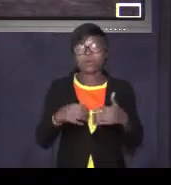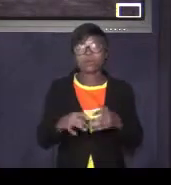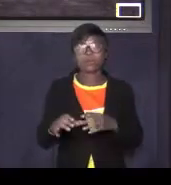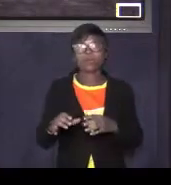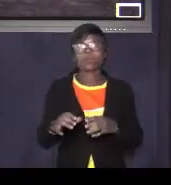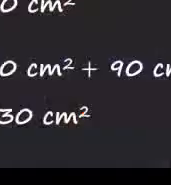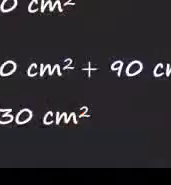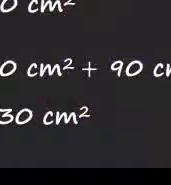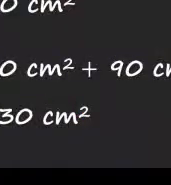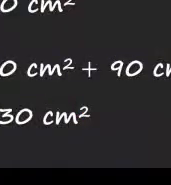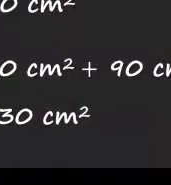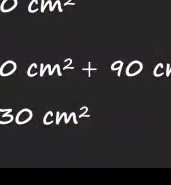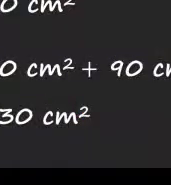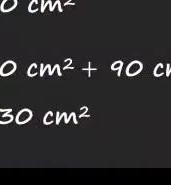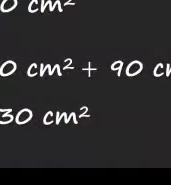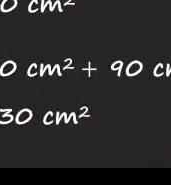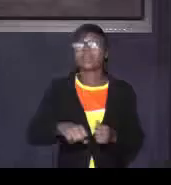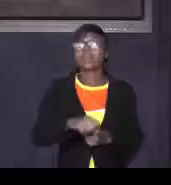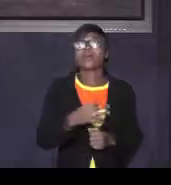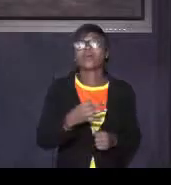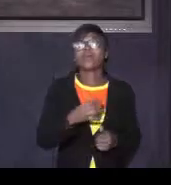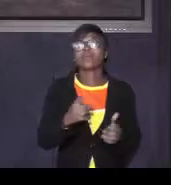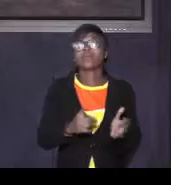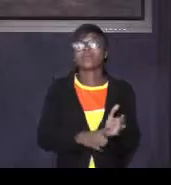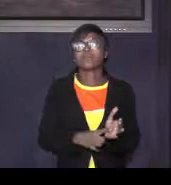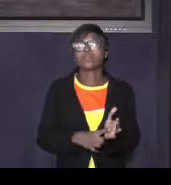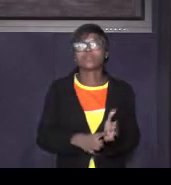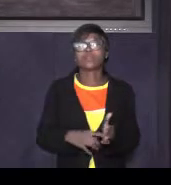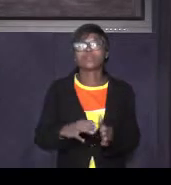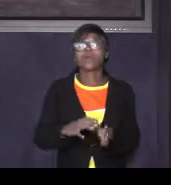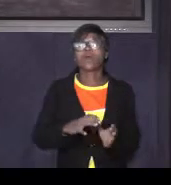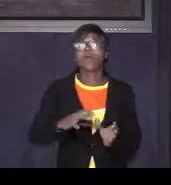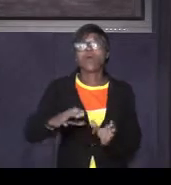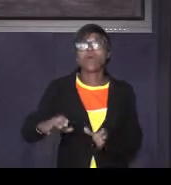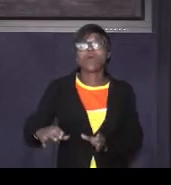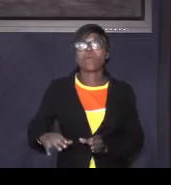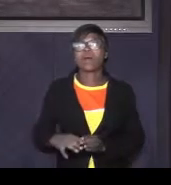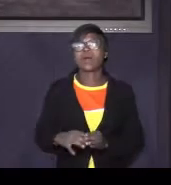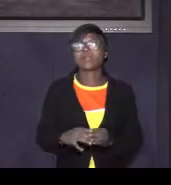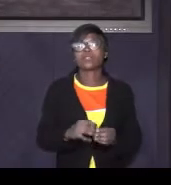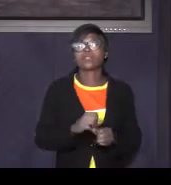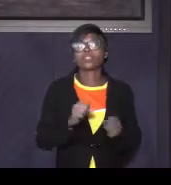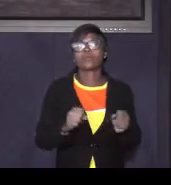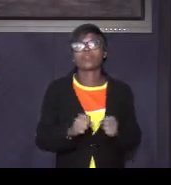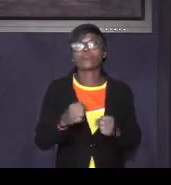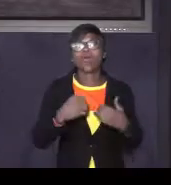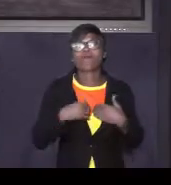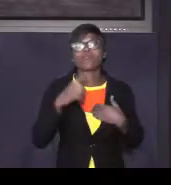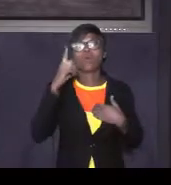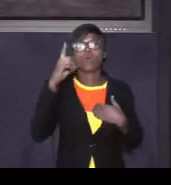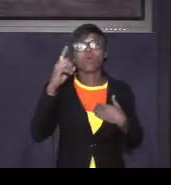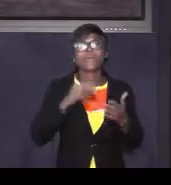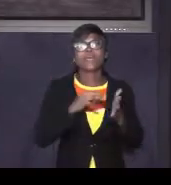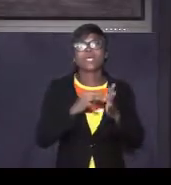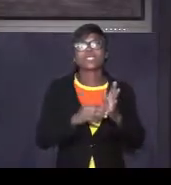of compound shapes. Now take this one. Find the area of this compound shape. It's a very simple one. You have